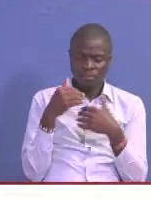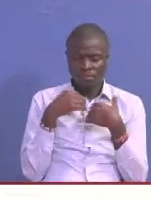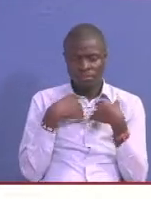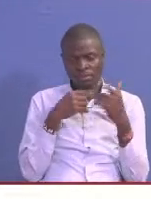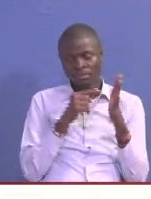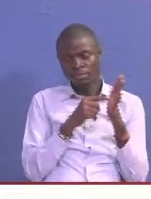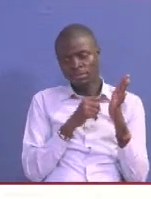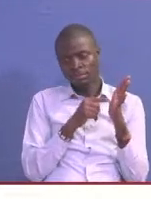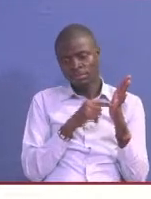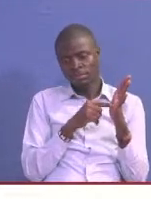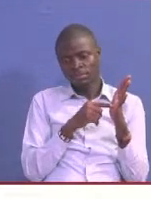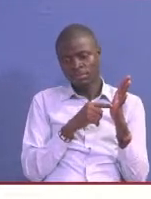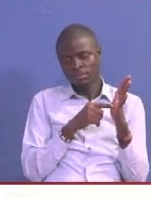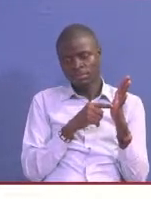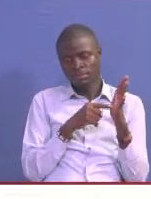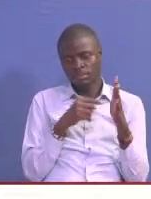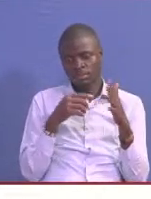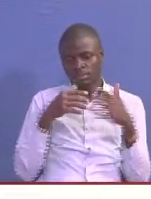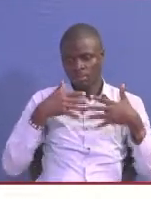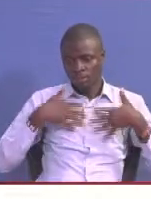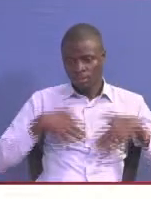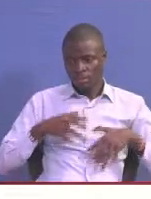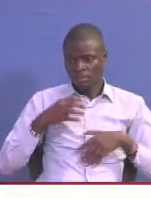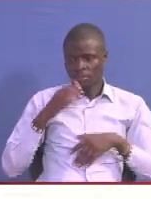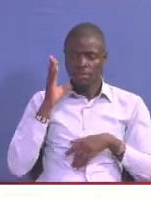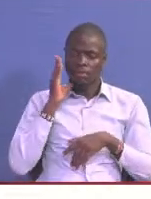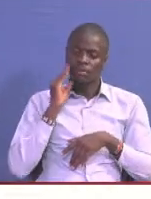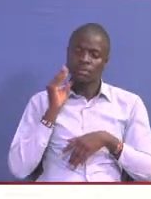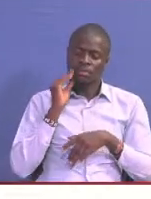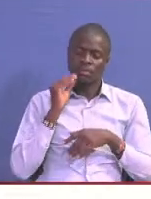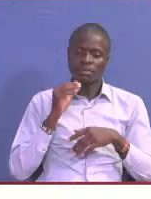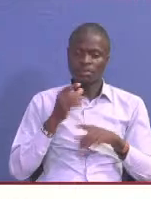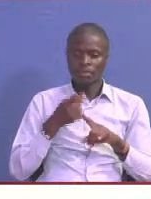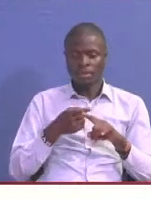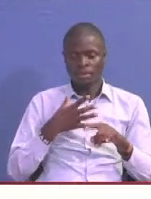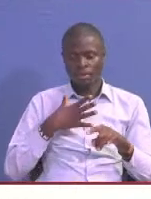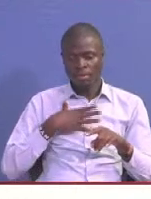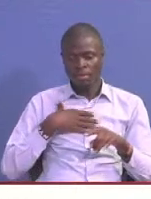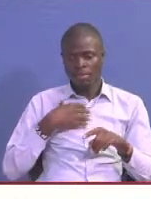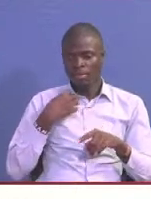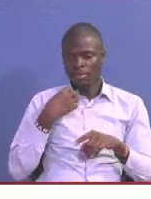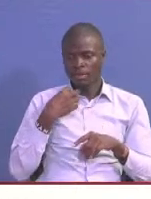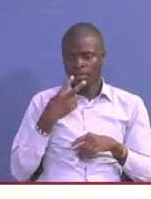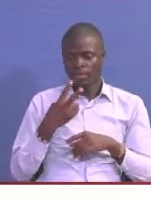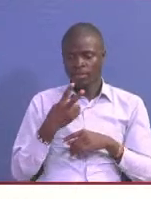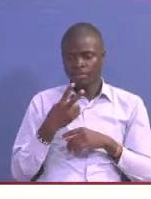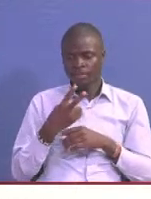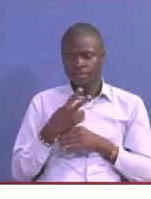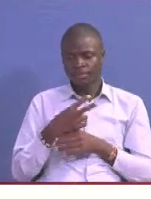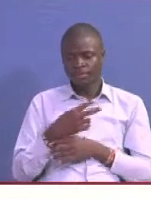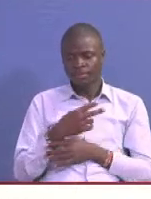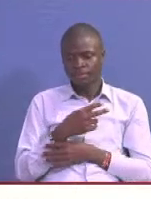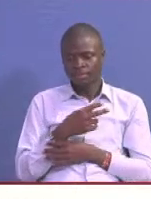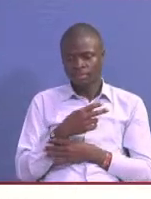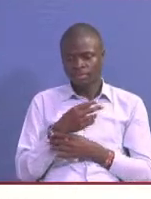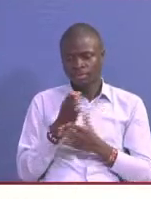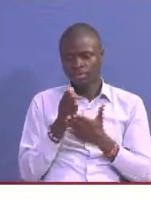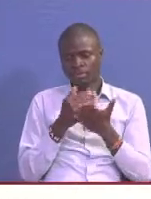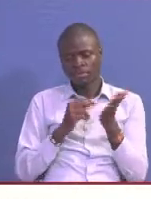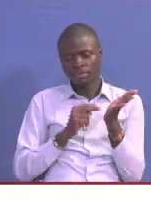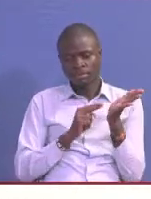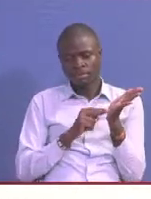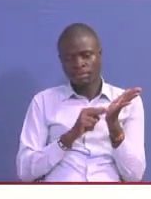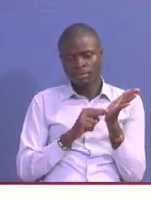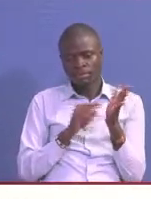according to me, this is a personal experience. According to me, there are some units or